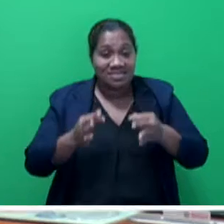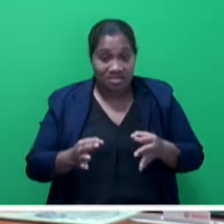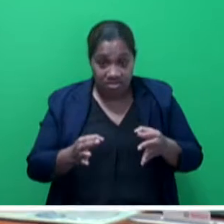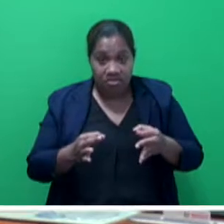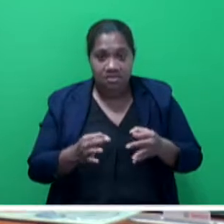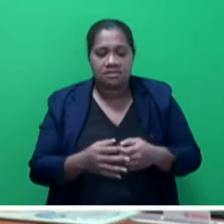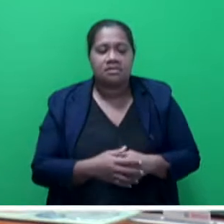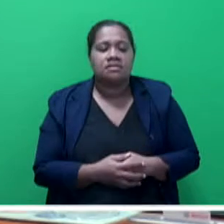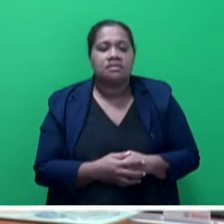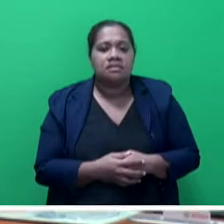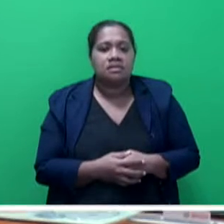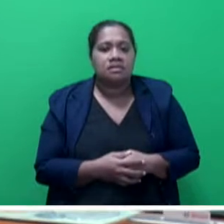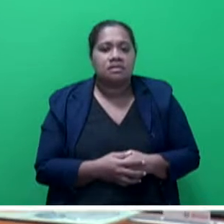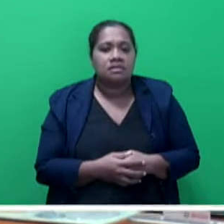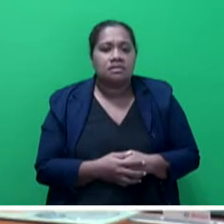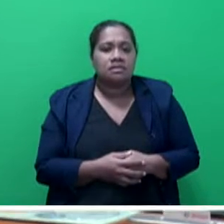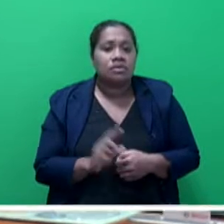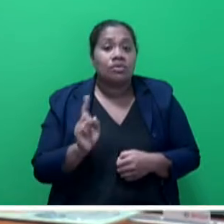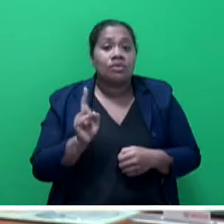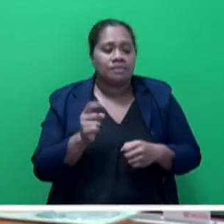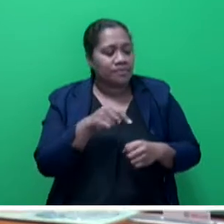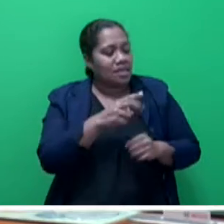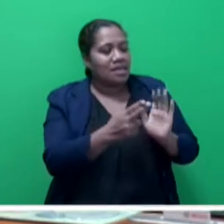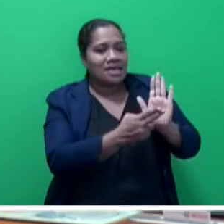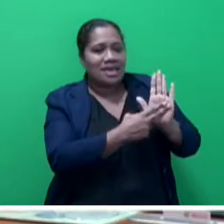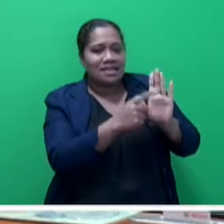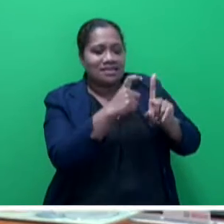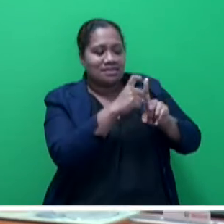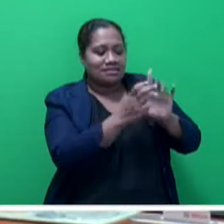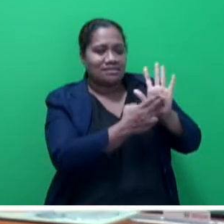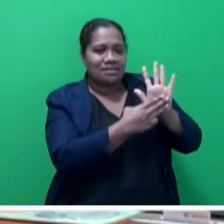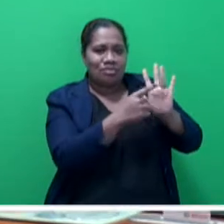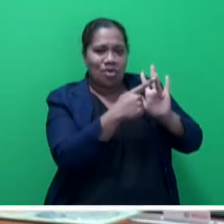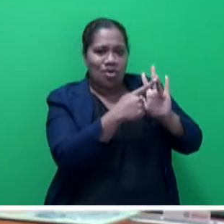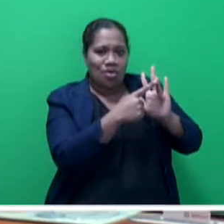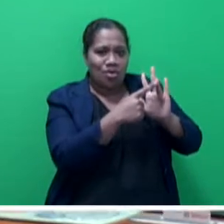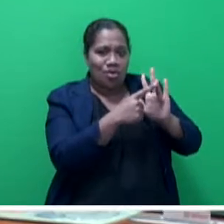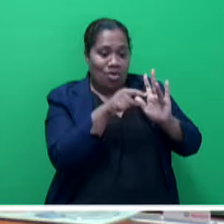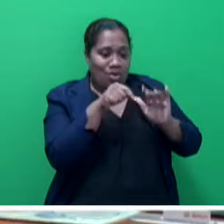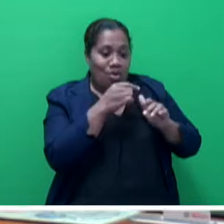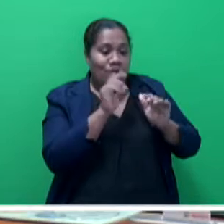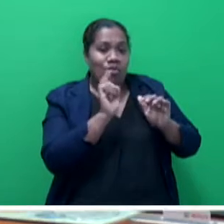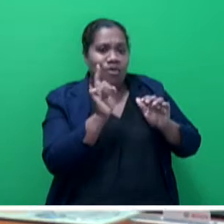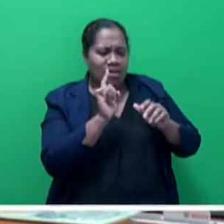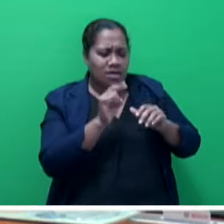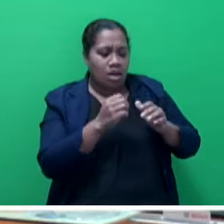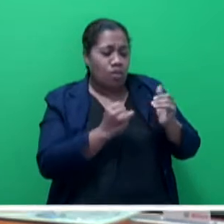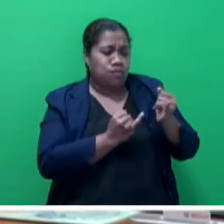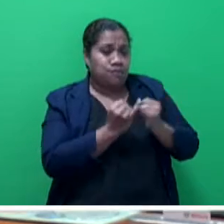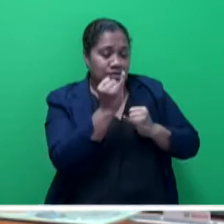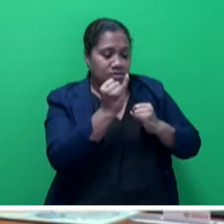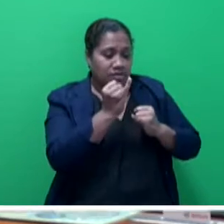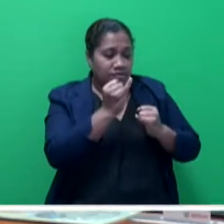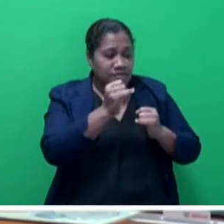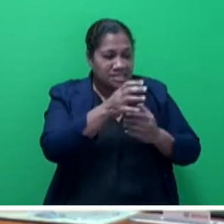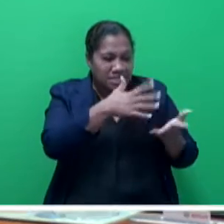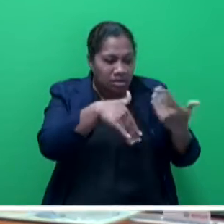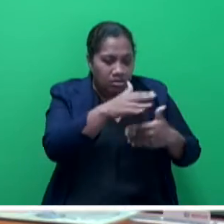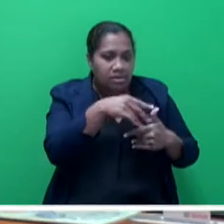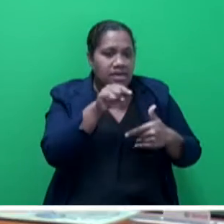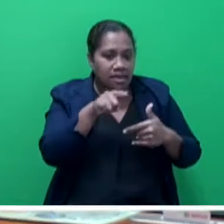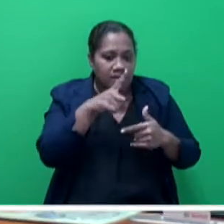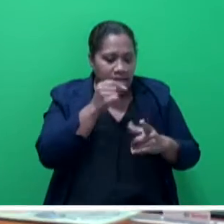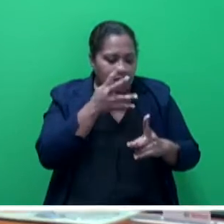in their decision by the NDMO on the severity of the cyclone and the impact it would have on the